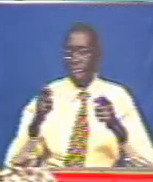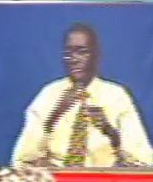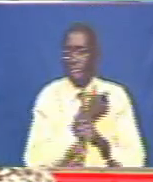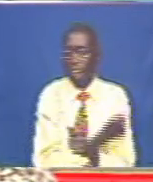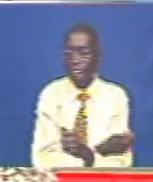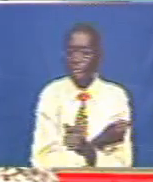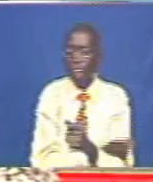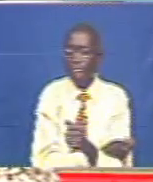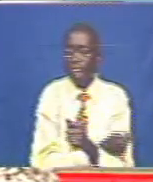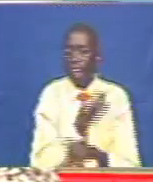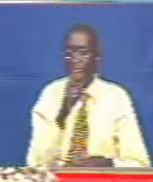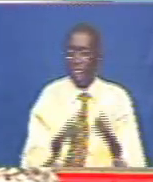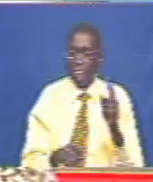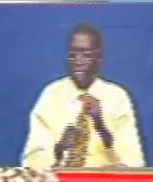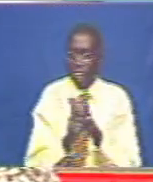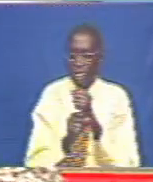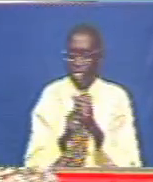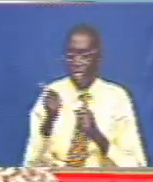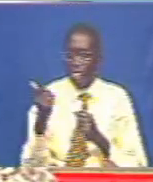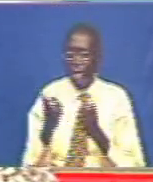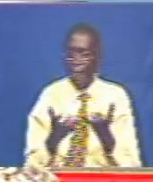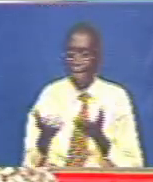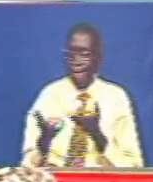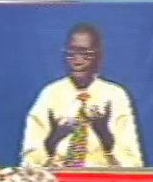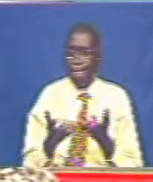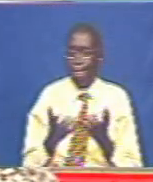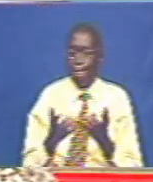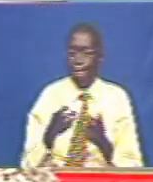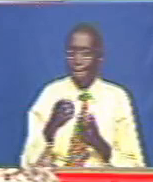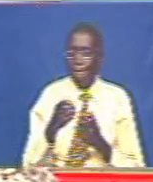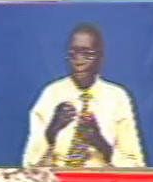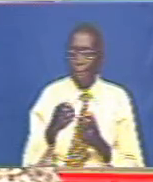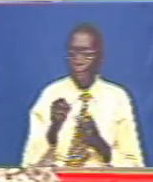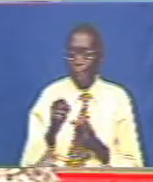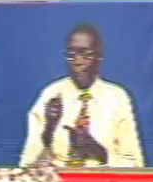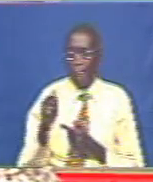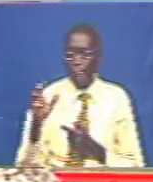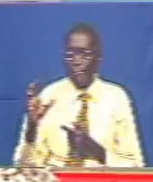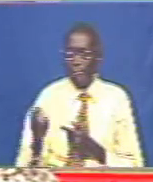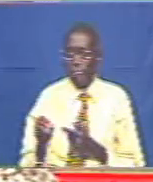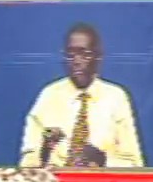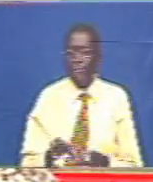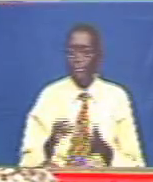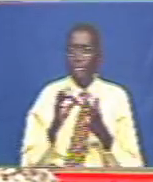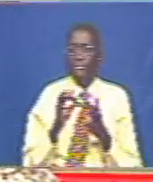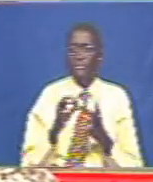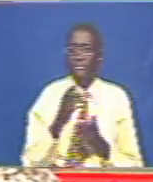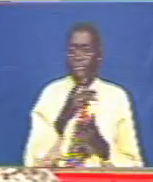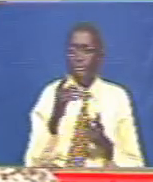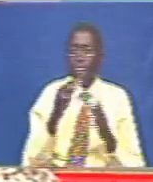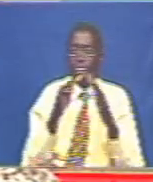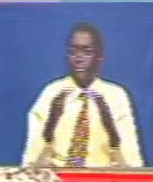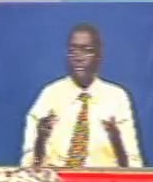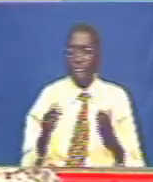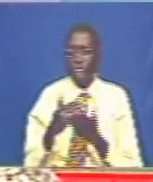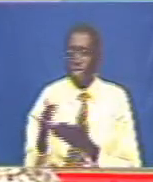is that you cannot do other businesses other than the core business of the circle. Mm-hmm. So there are special vehicles in terms of the housing cooperatives